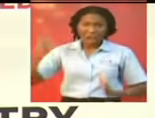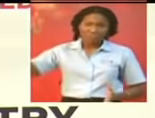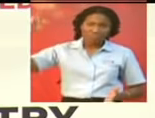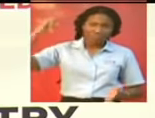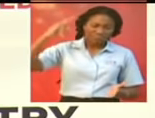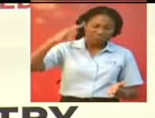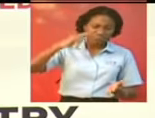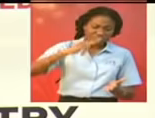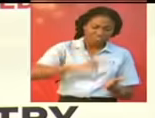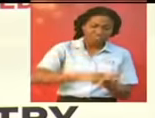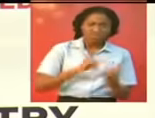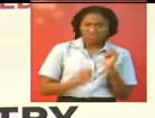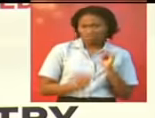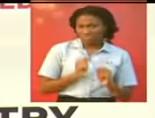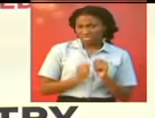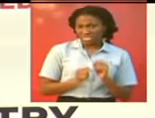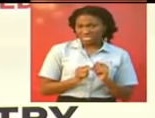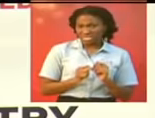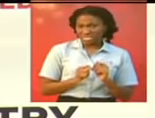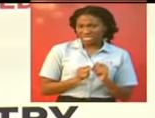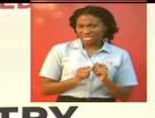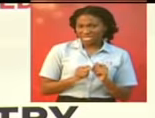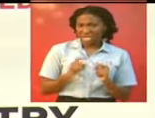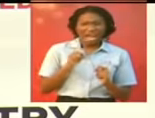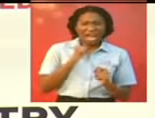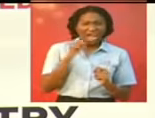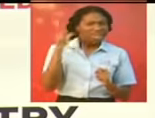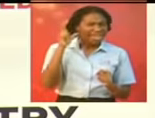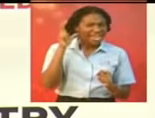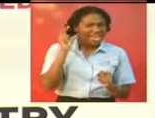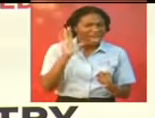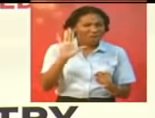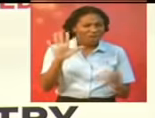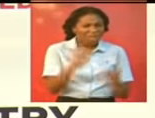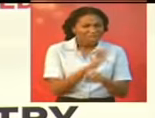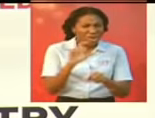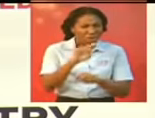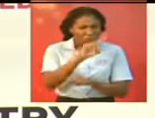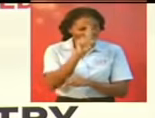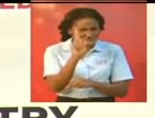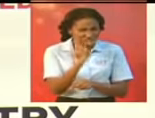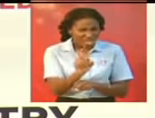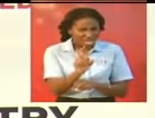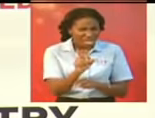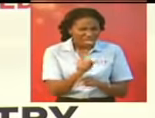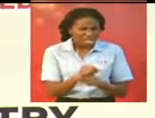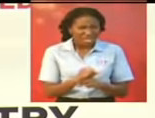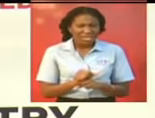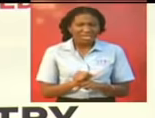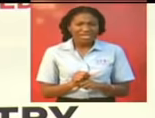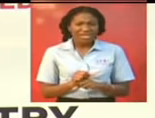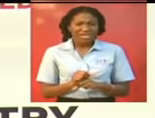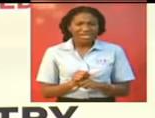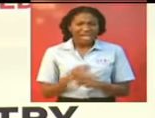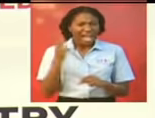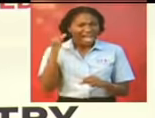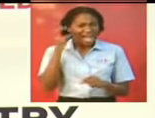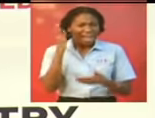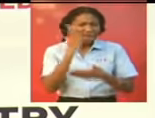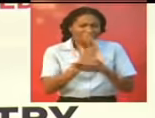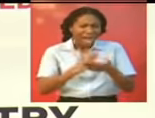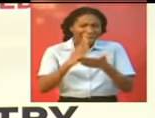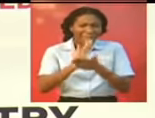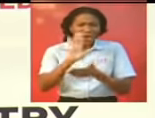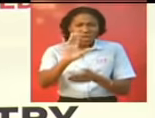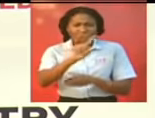didn't hear the entire question, but I heard bits of it, and it basically says allowing them into the country, and there's